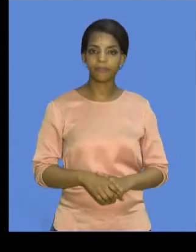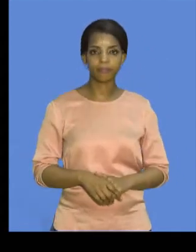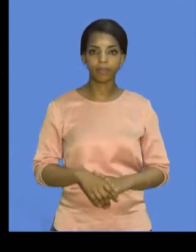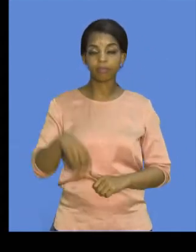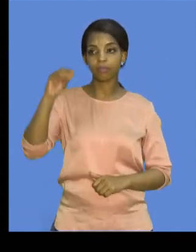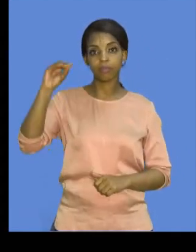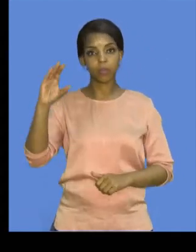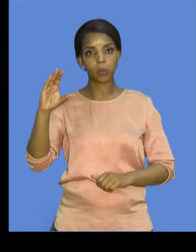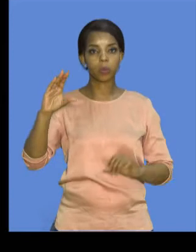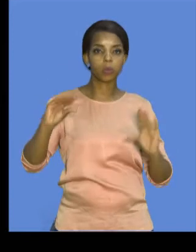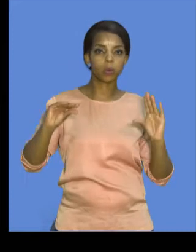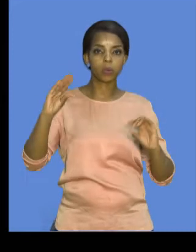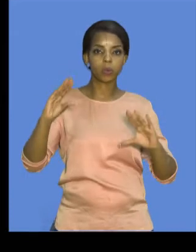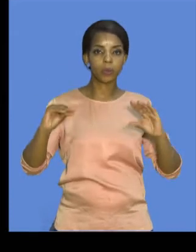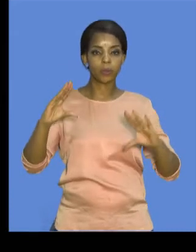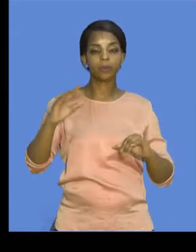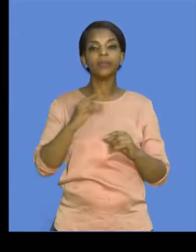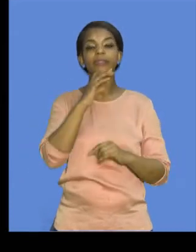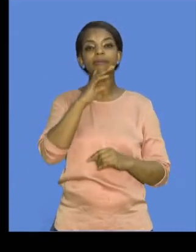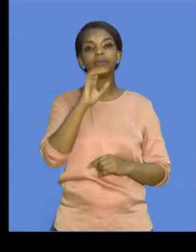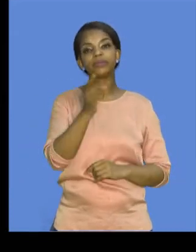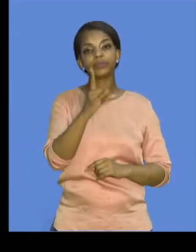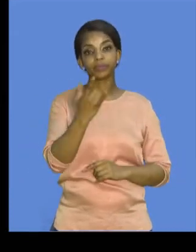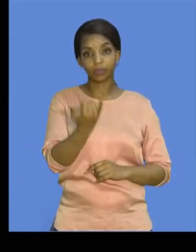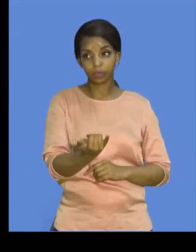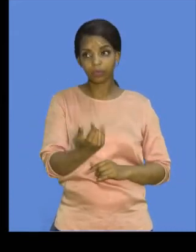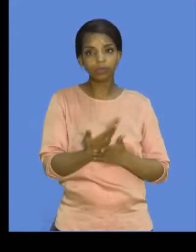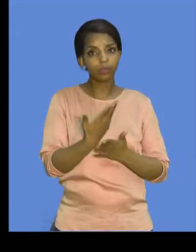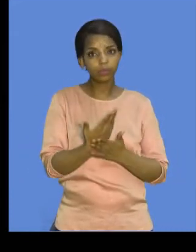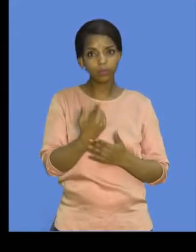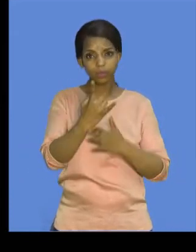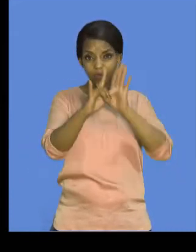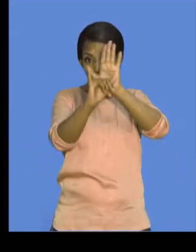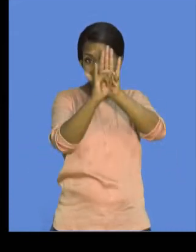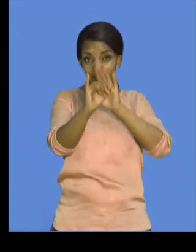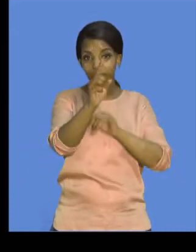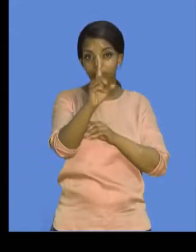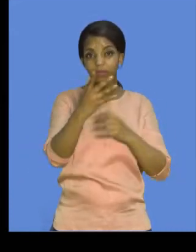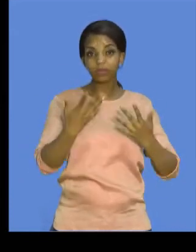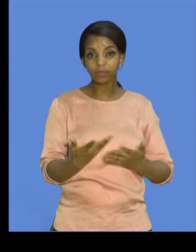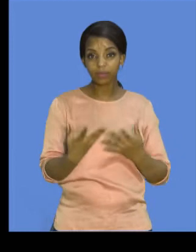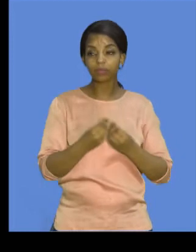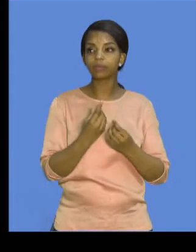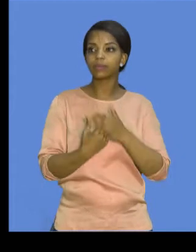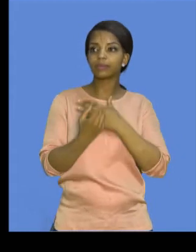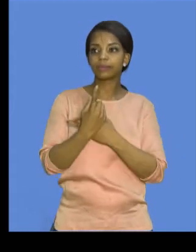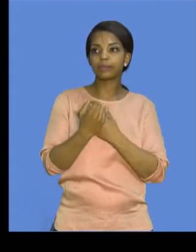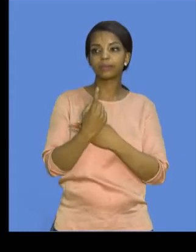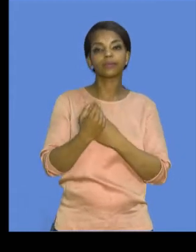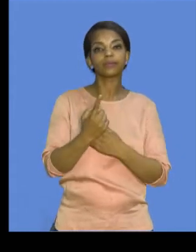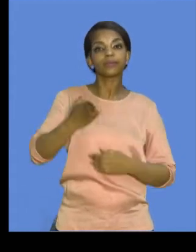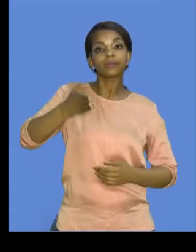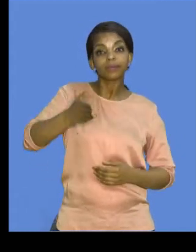says identical charges. So you must be in a position to distinguish between identical spheres